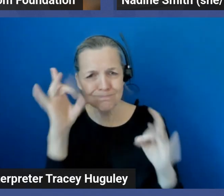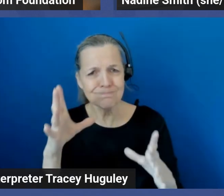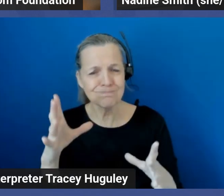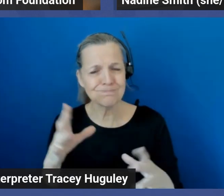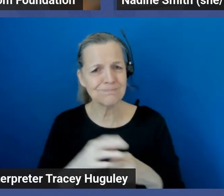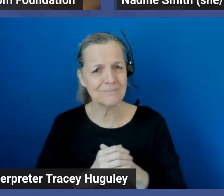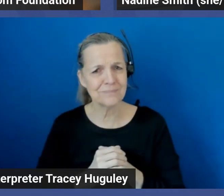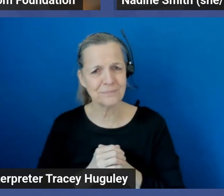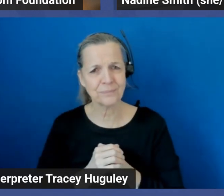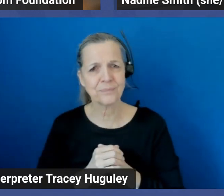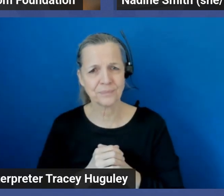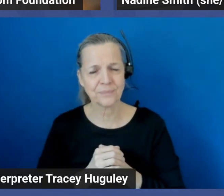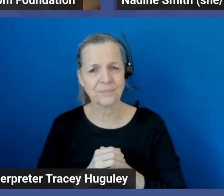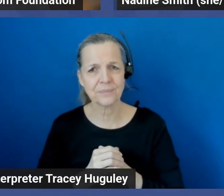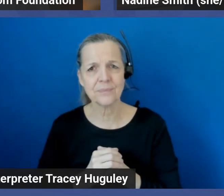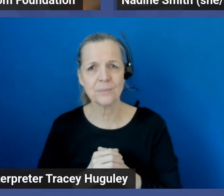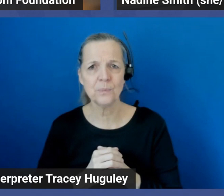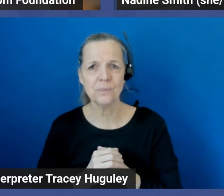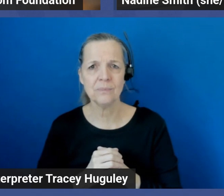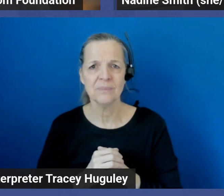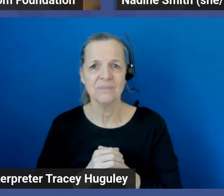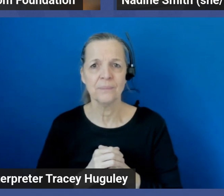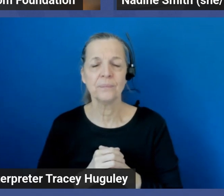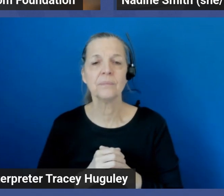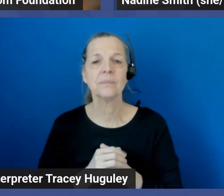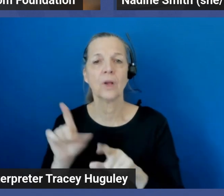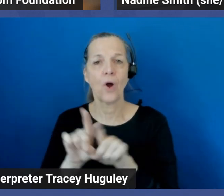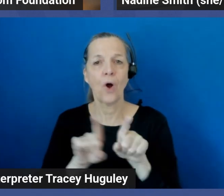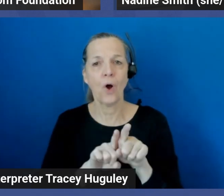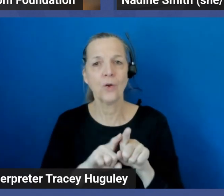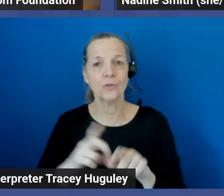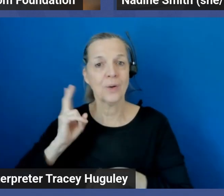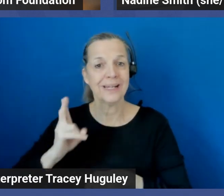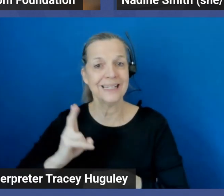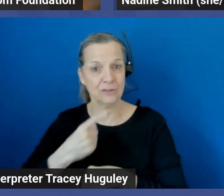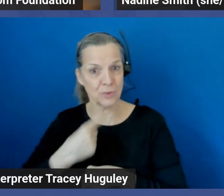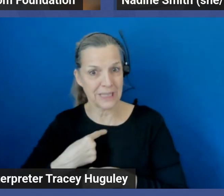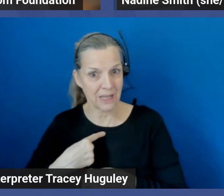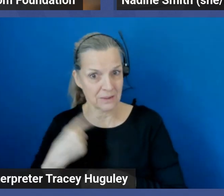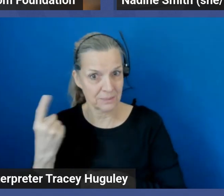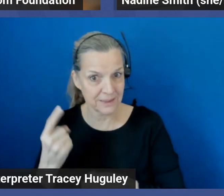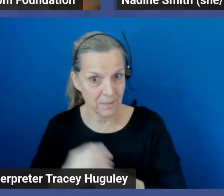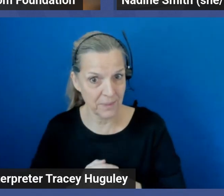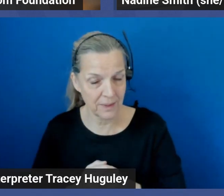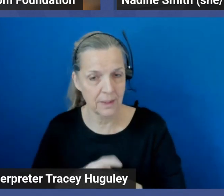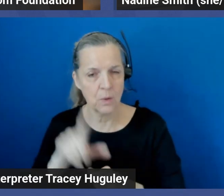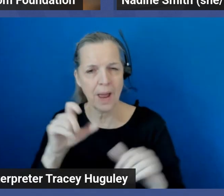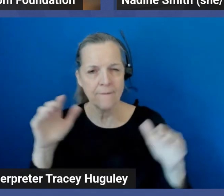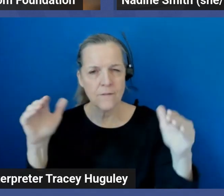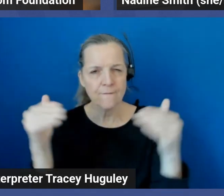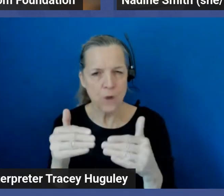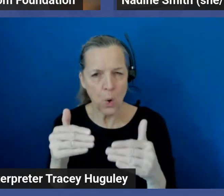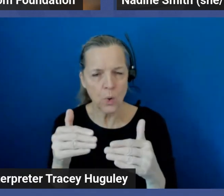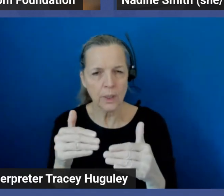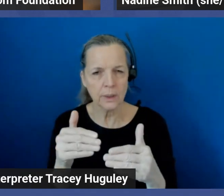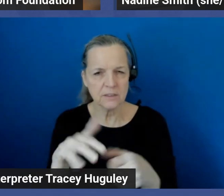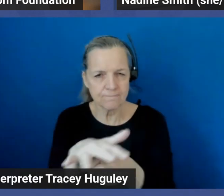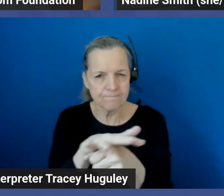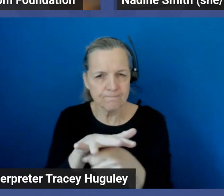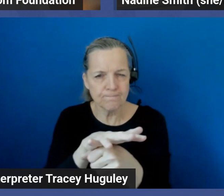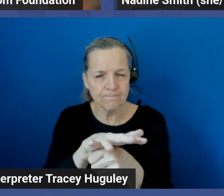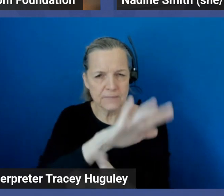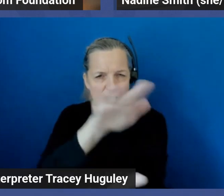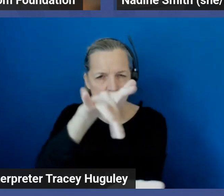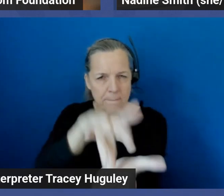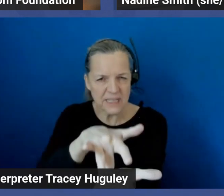horrible. And yet what history tells me is we have to focus on the places, even in the midst of all of